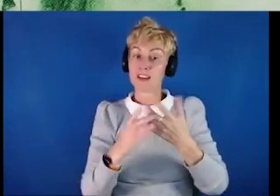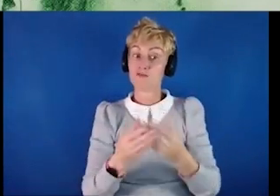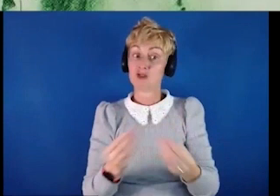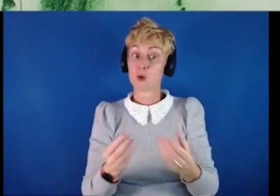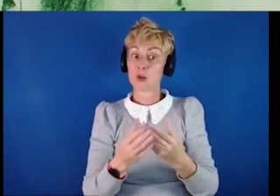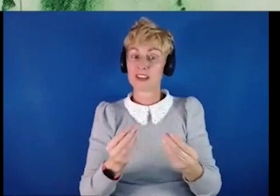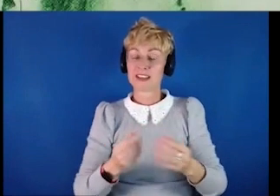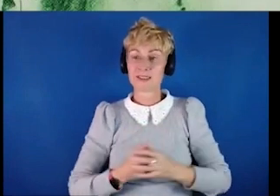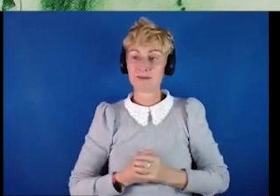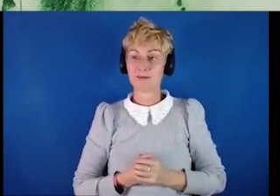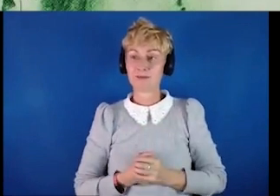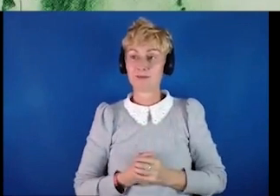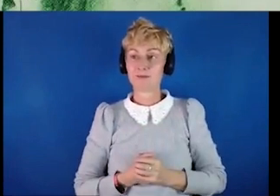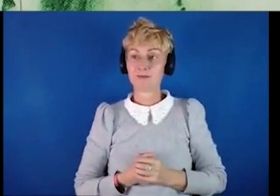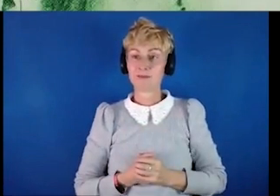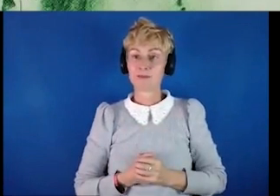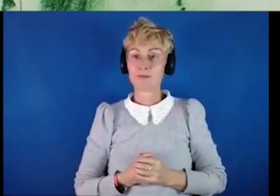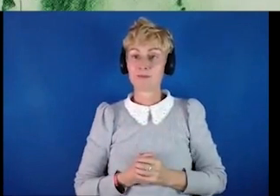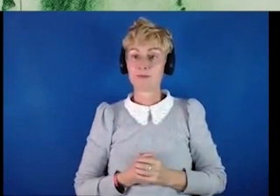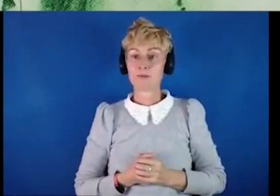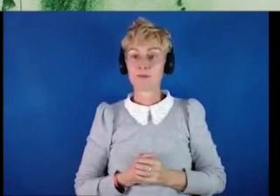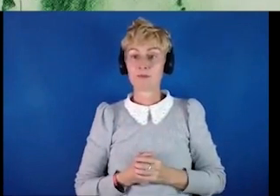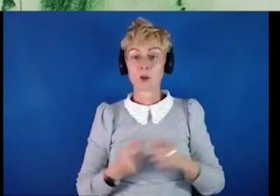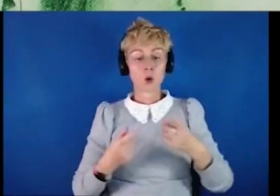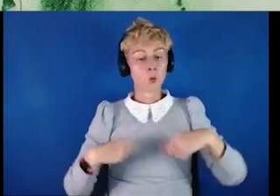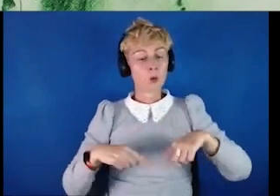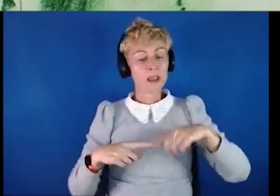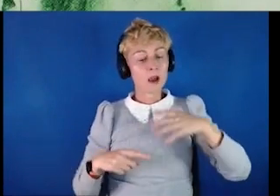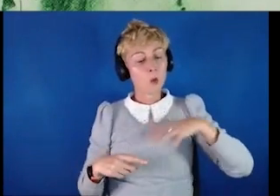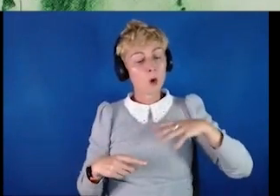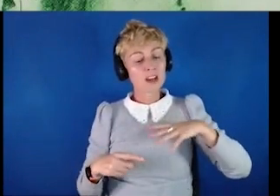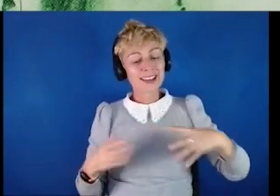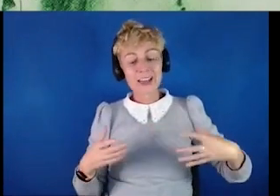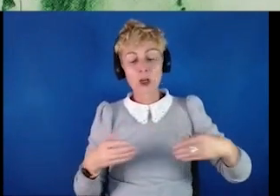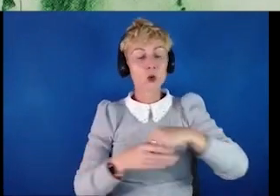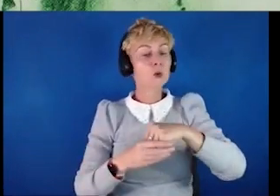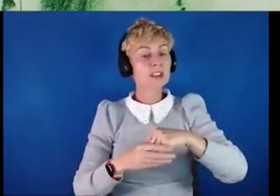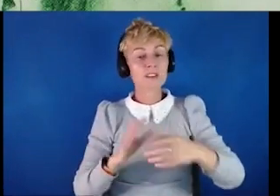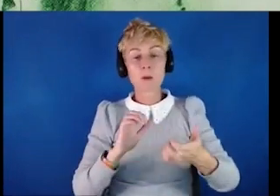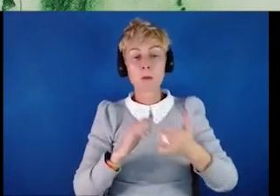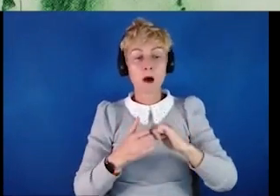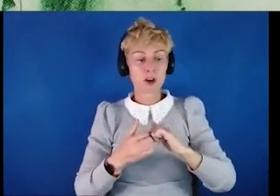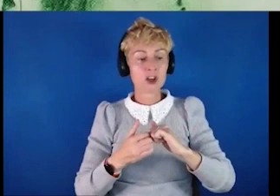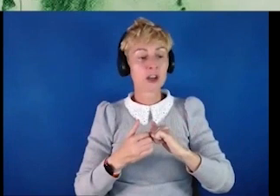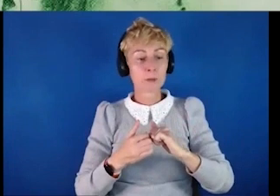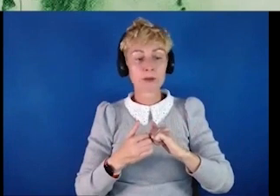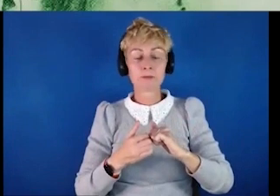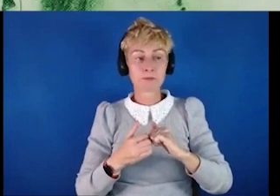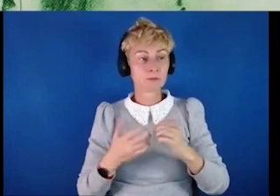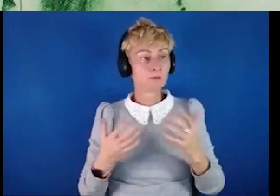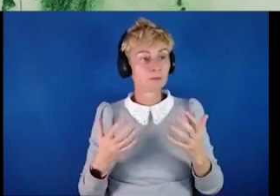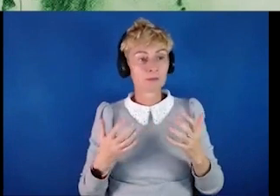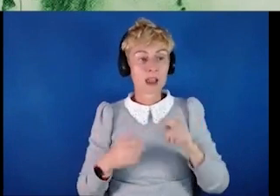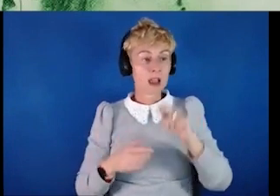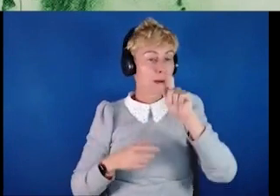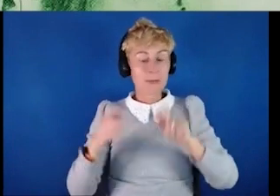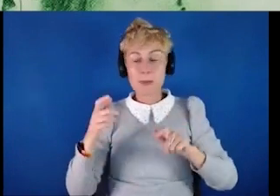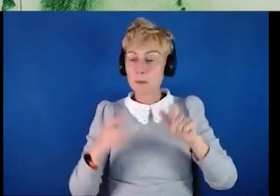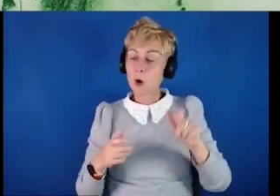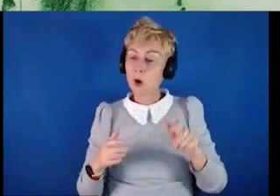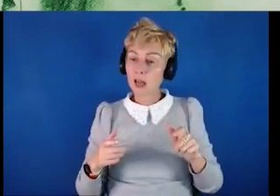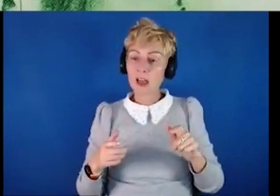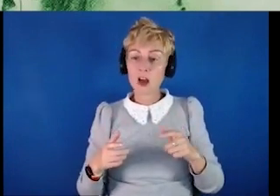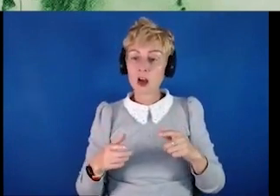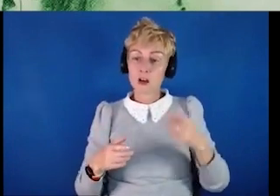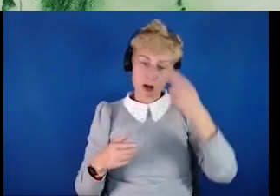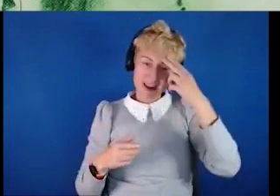our approach is rooted in inclusive partnership working, something that people often refer to maybe as